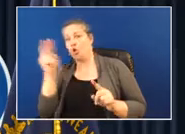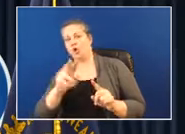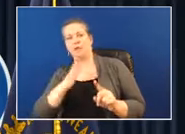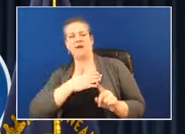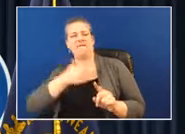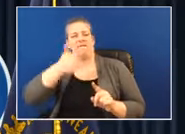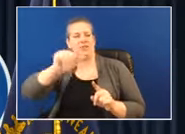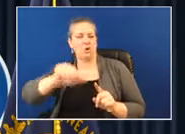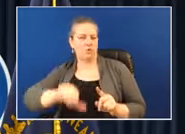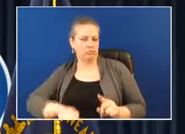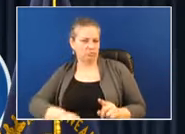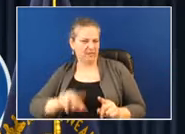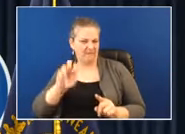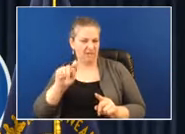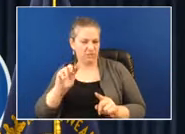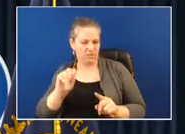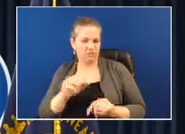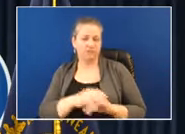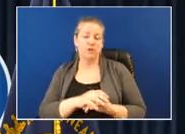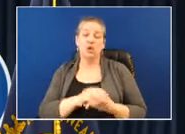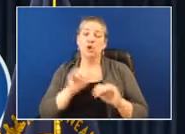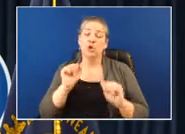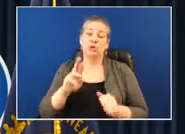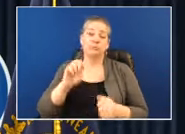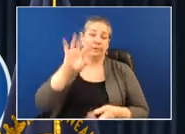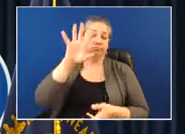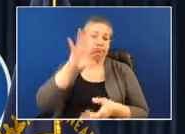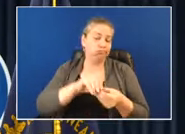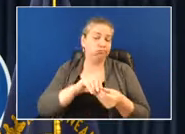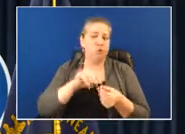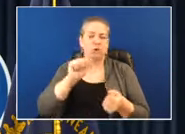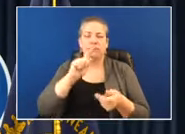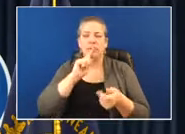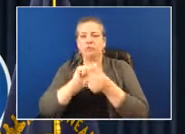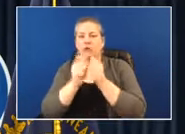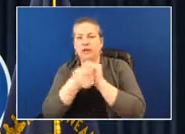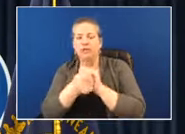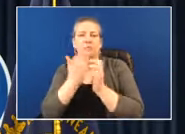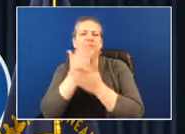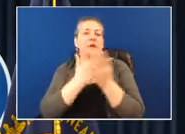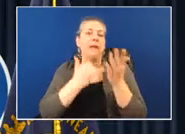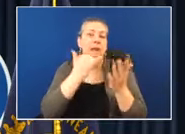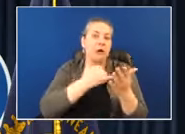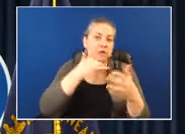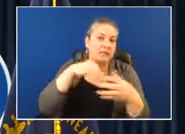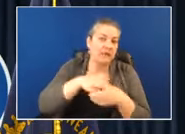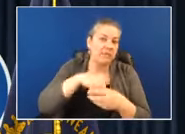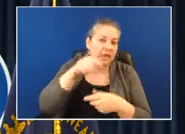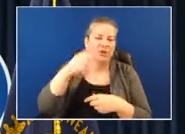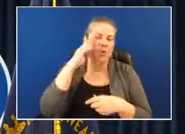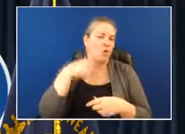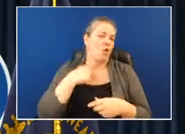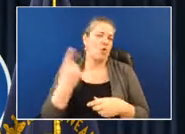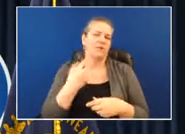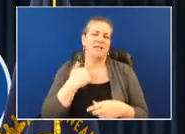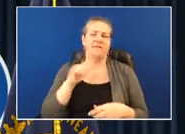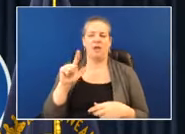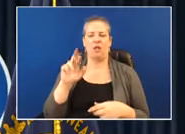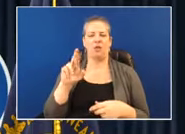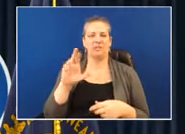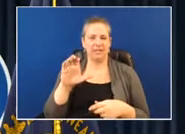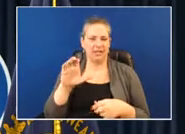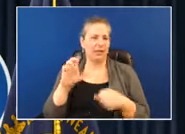can be substantive. They can also correct errors within it. We always have LRC reach out